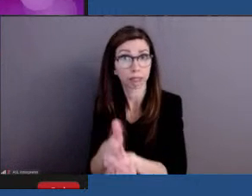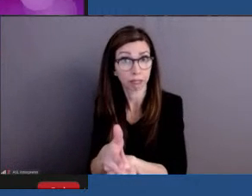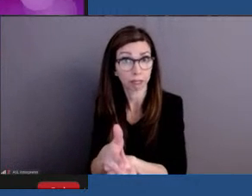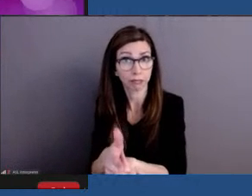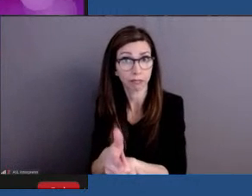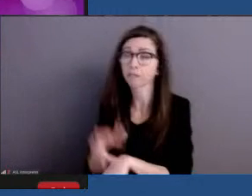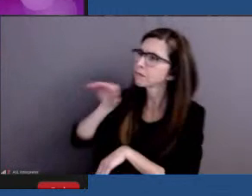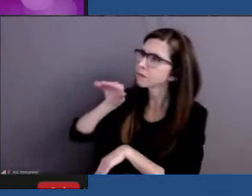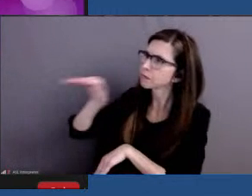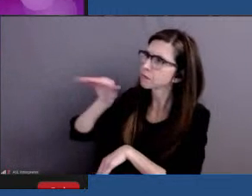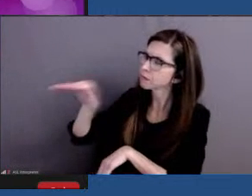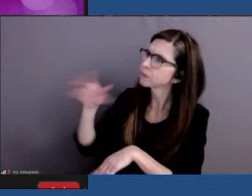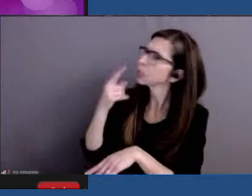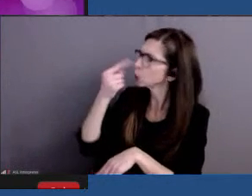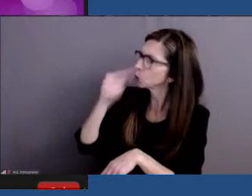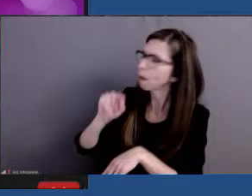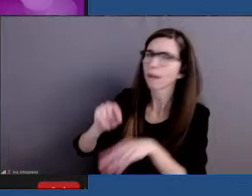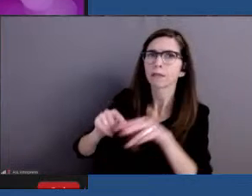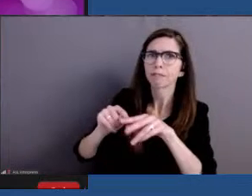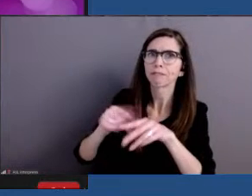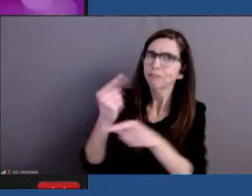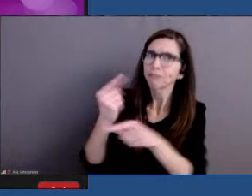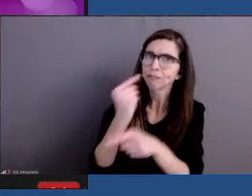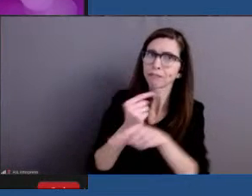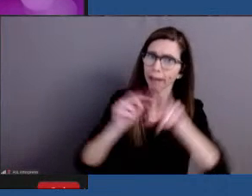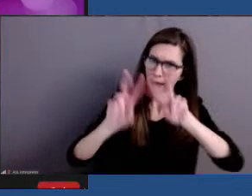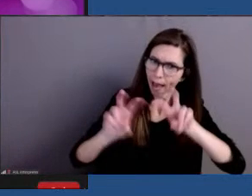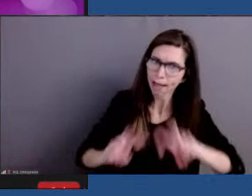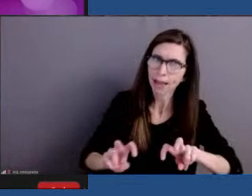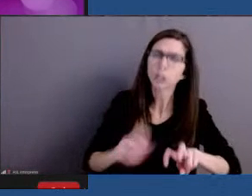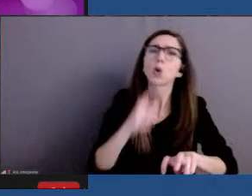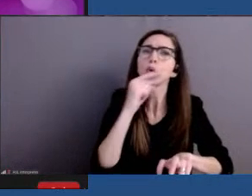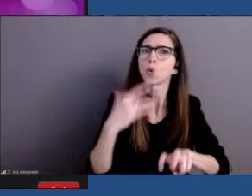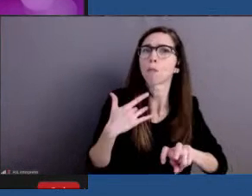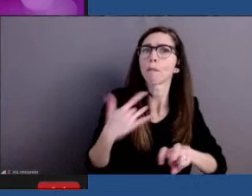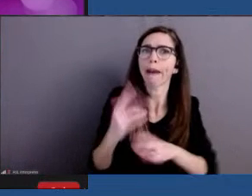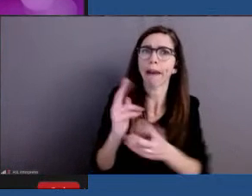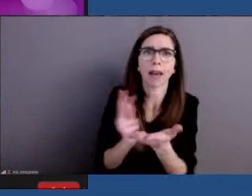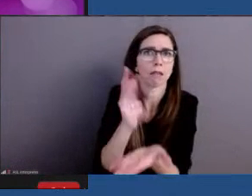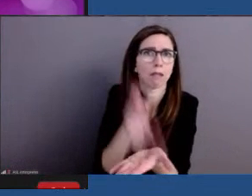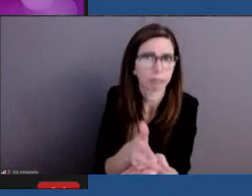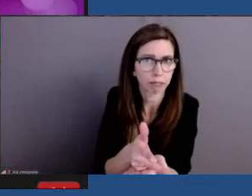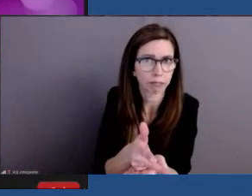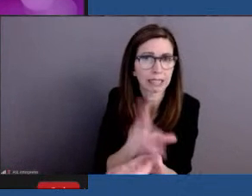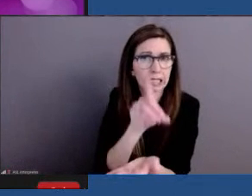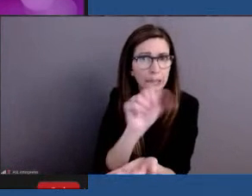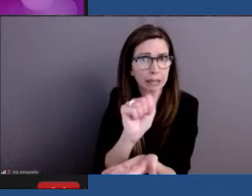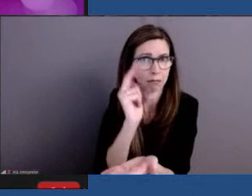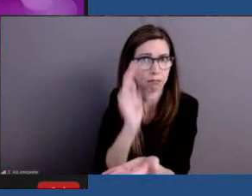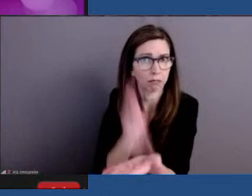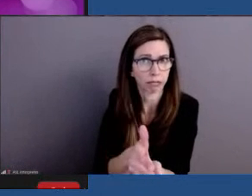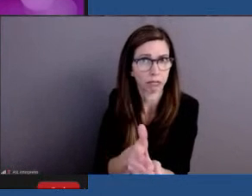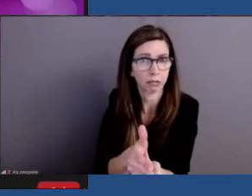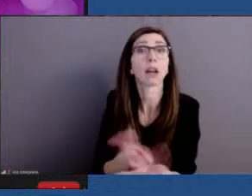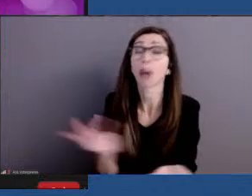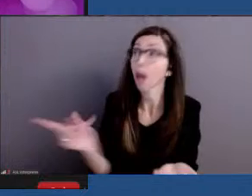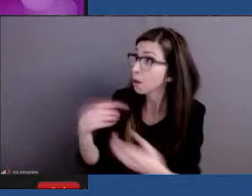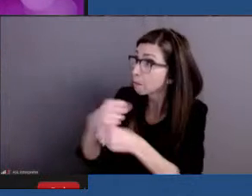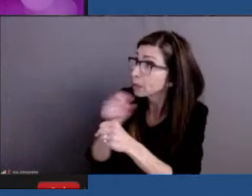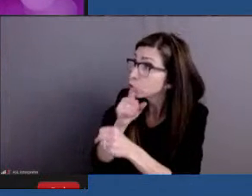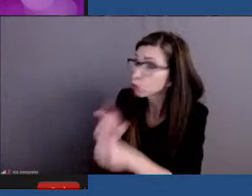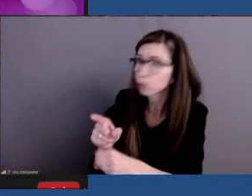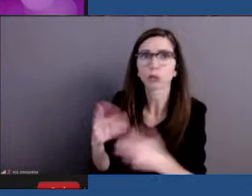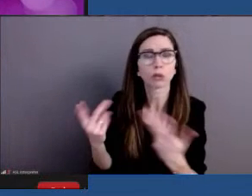city to properly analyze how these spaces are being used by the disabled community and to ensure that no spaces are lost